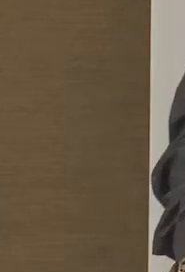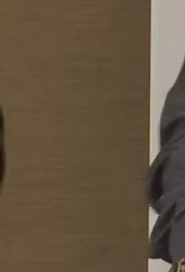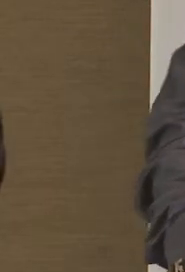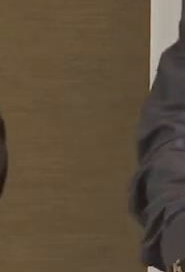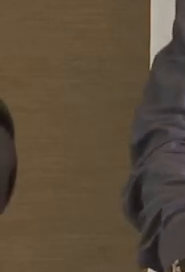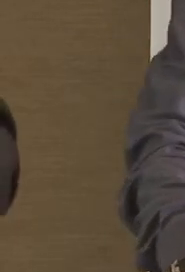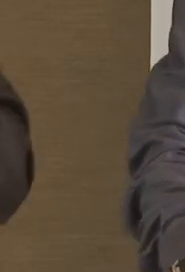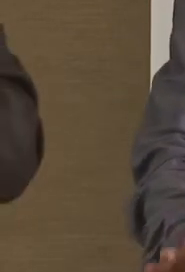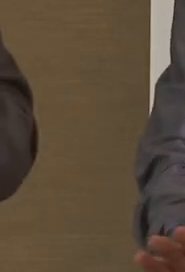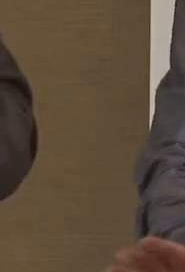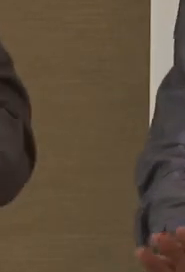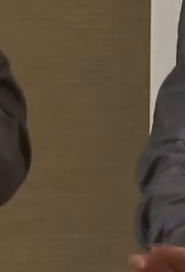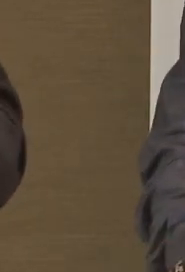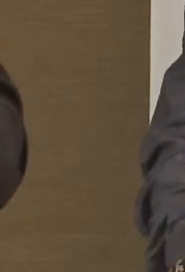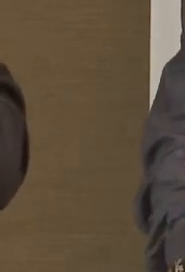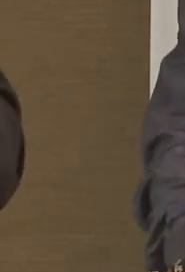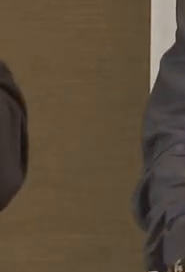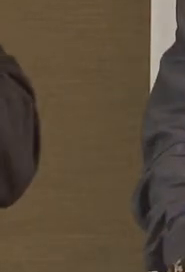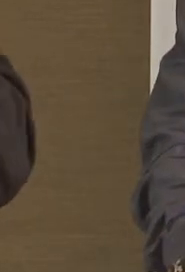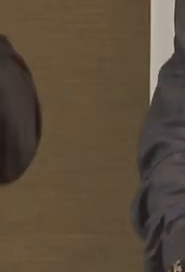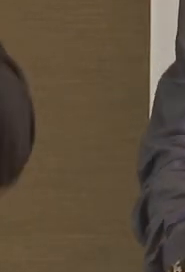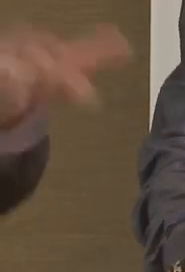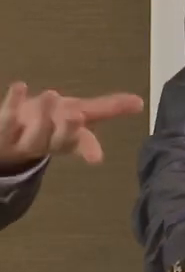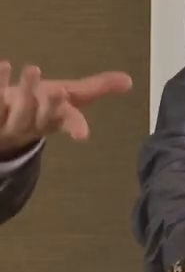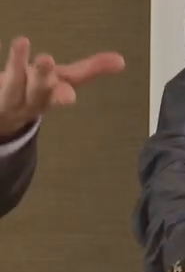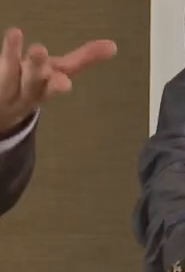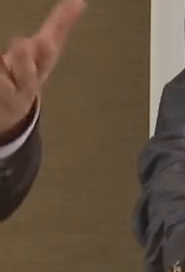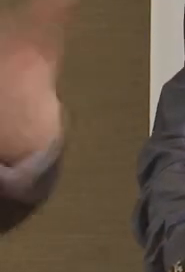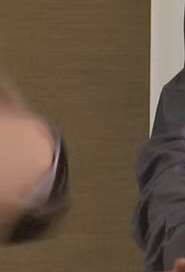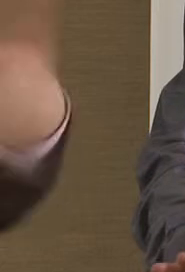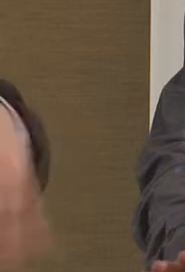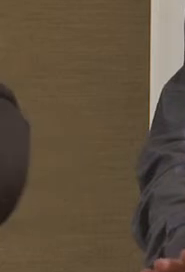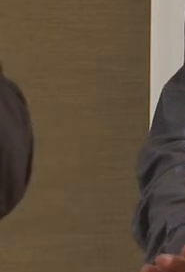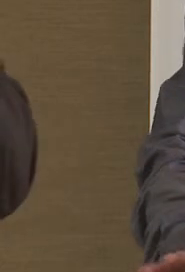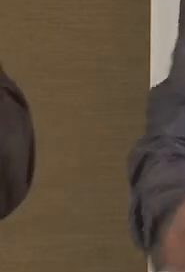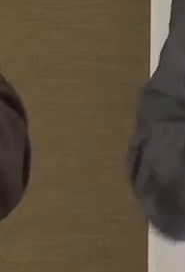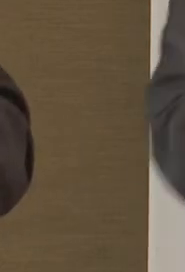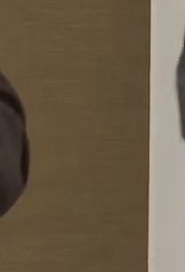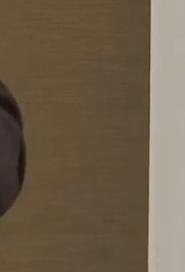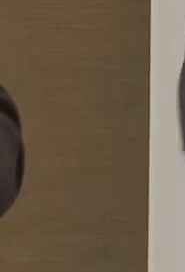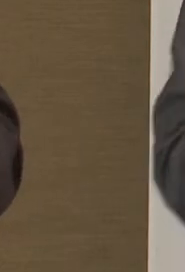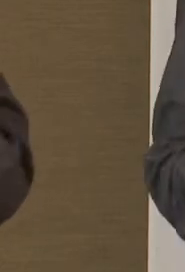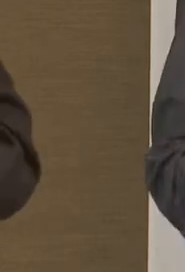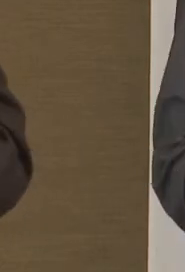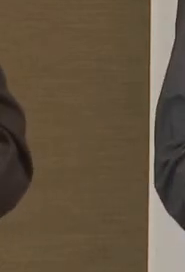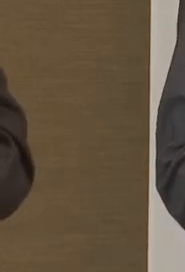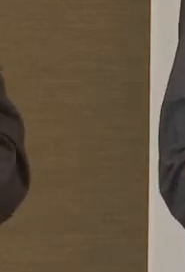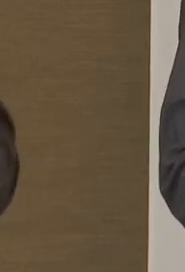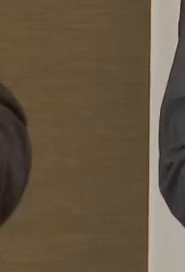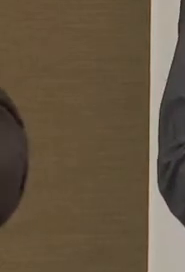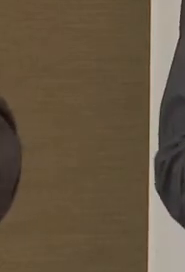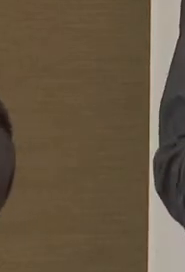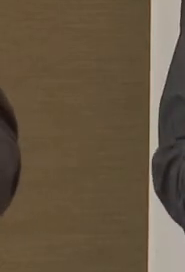of financial cuts, and that clearly presents many difficulties. But I do also believe that it represents